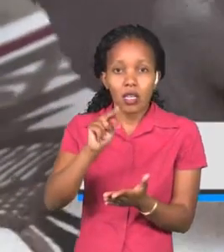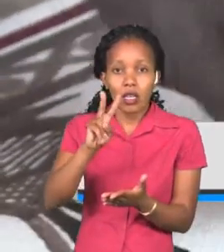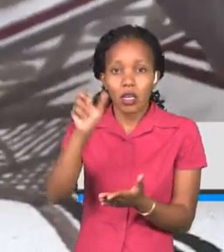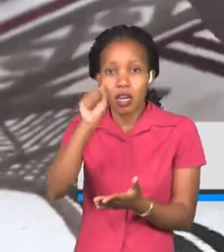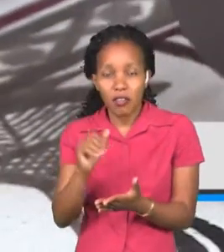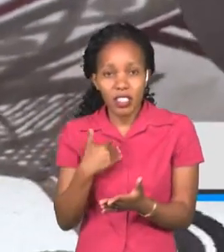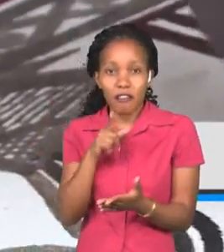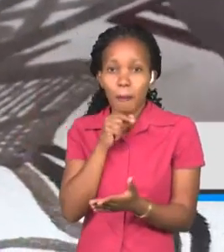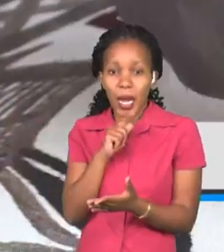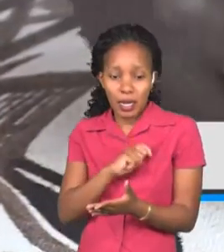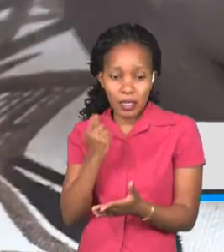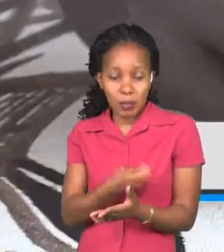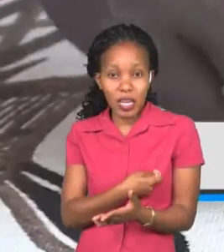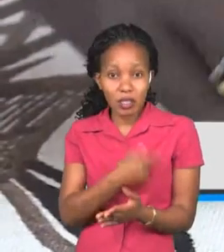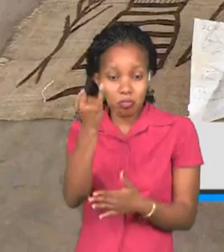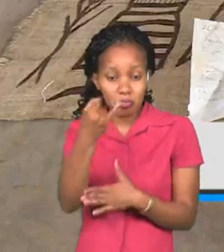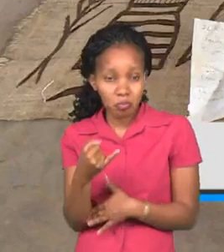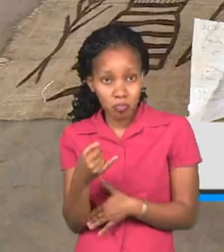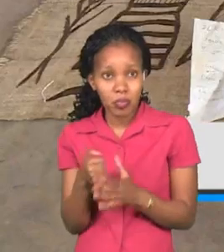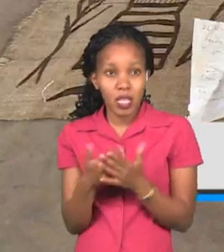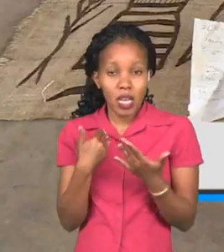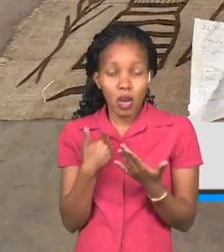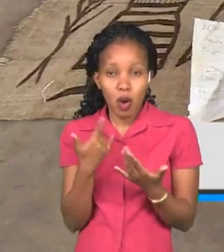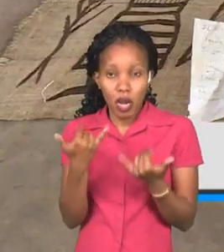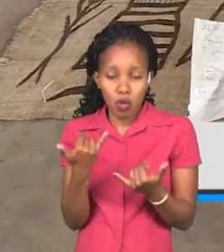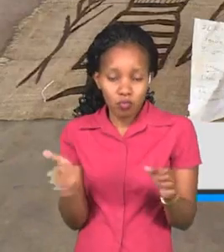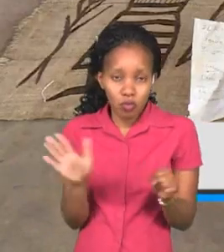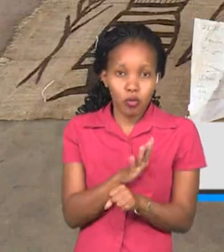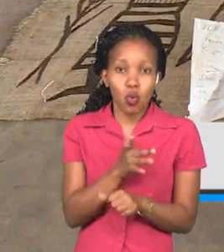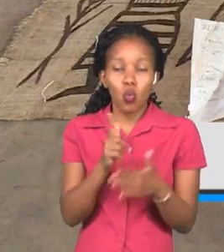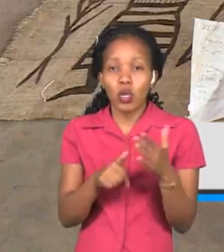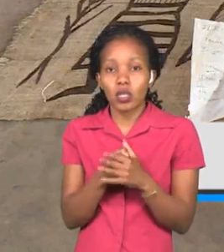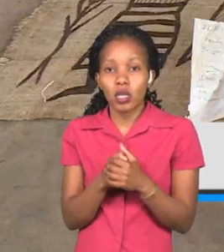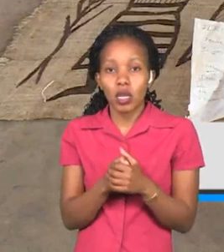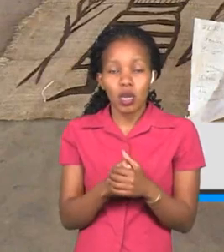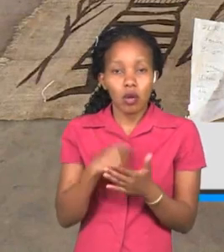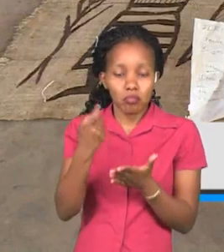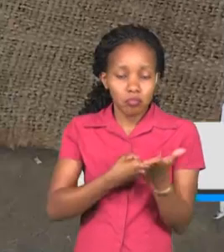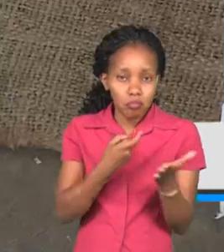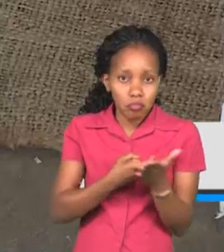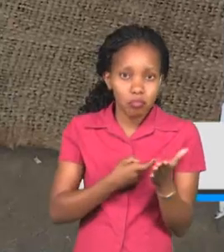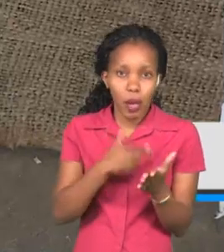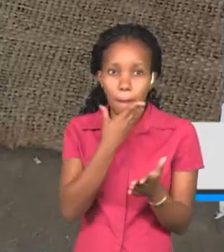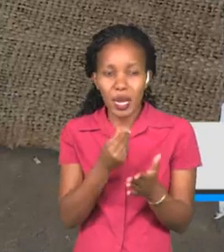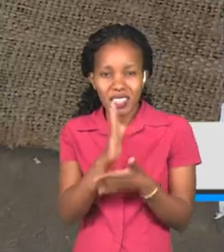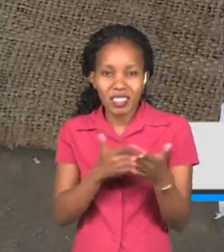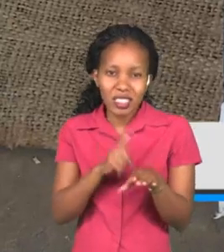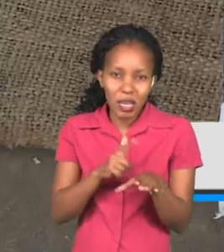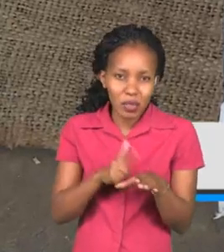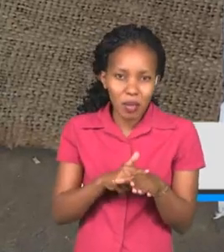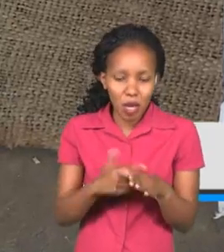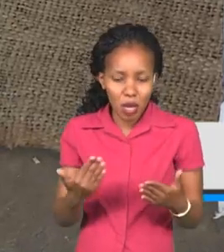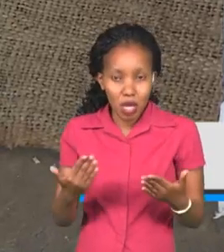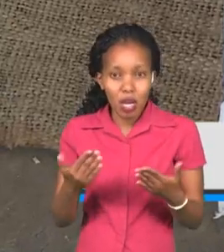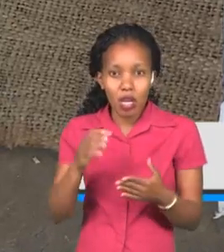Picasso himself. The fabric is covered with multiple motifs of a bald, white man, sometimes wearing shorts and sometimes